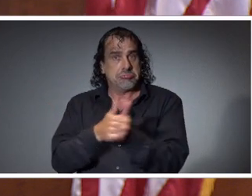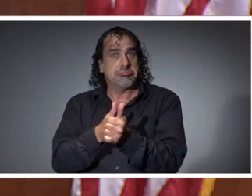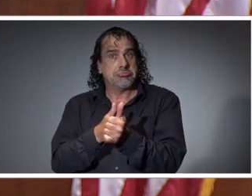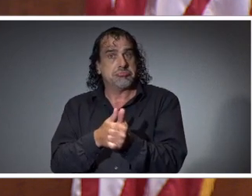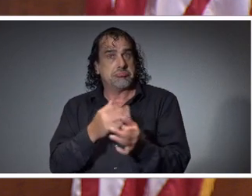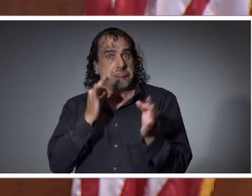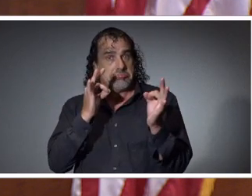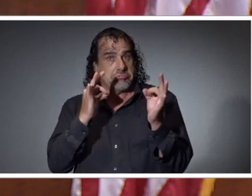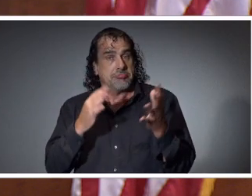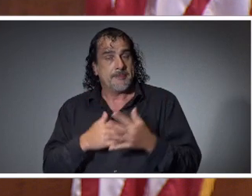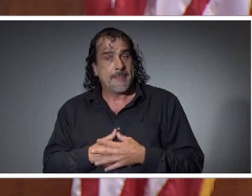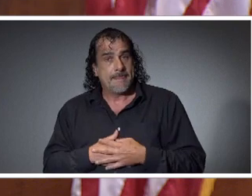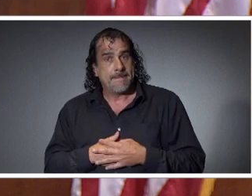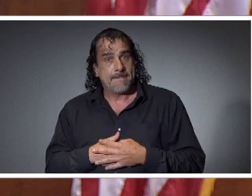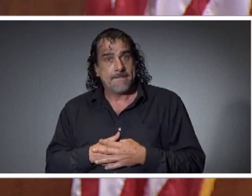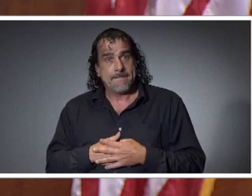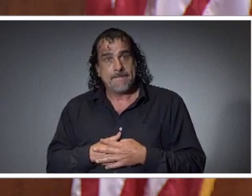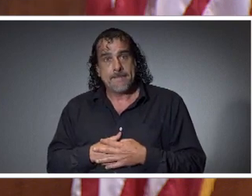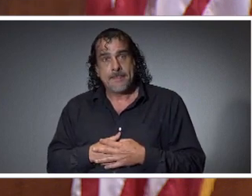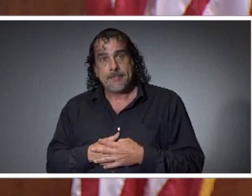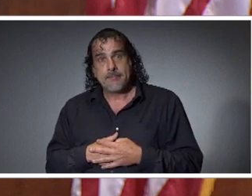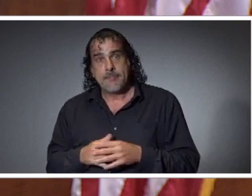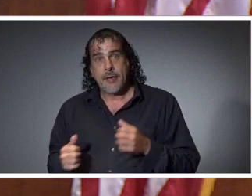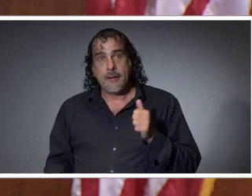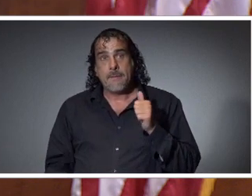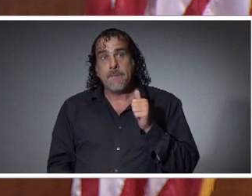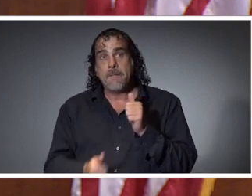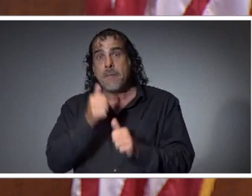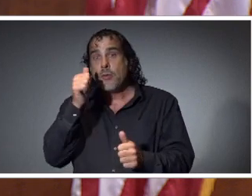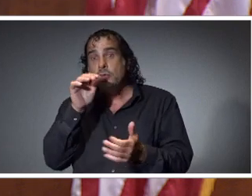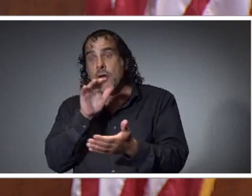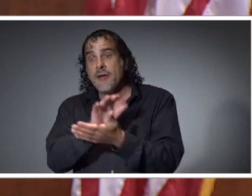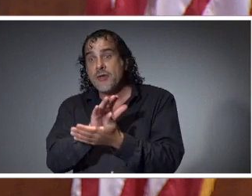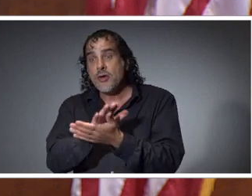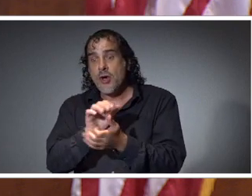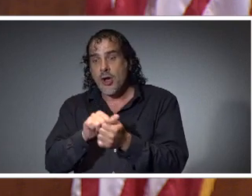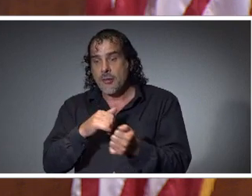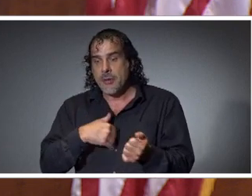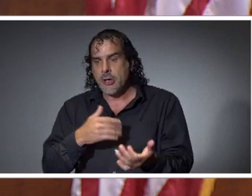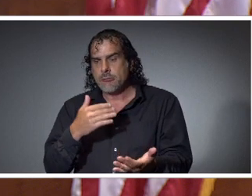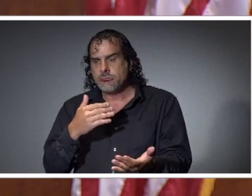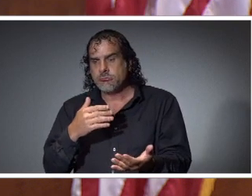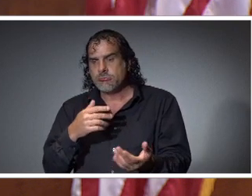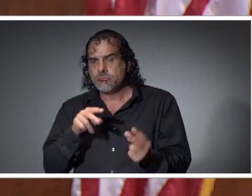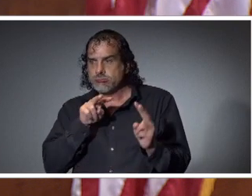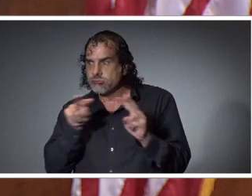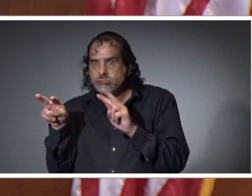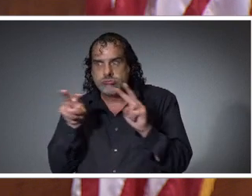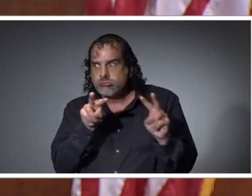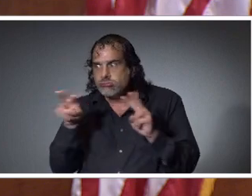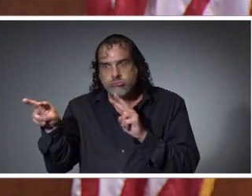and that most of the schools are being very, very, very vigilant in their